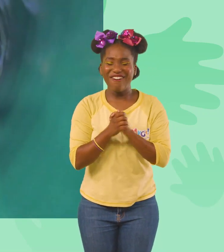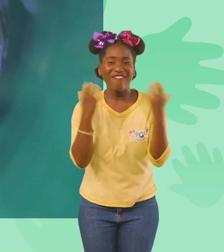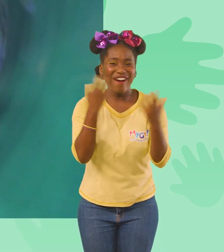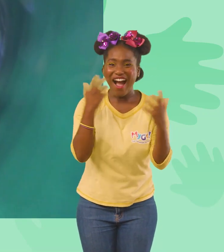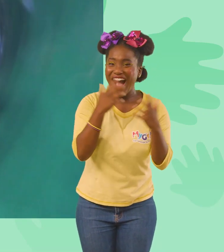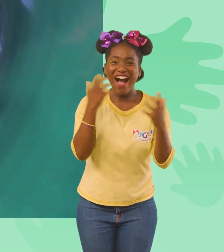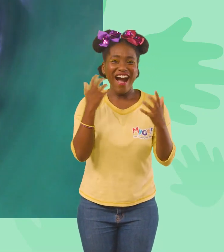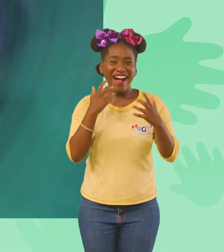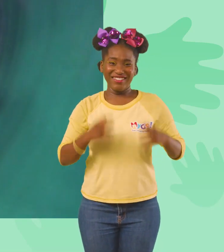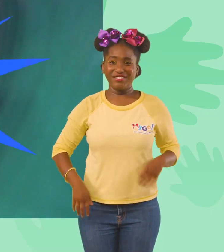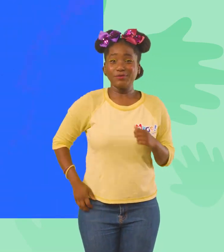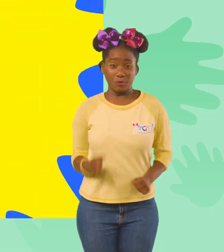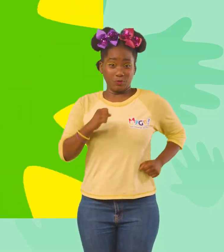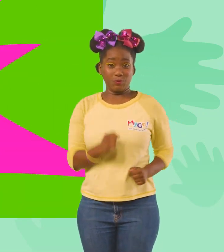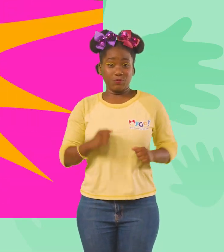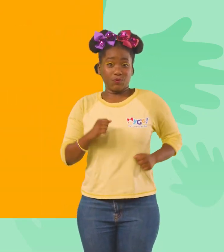Whoa!